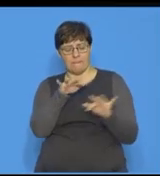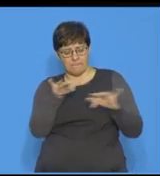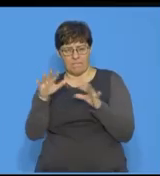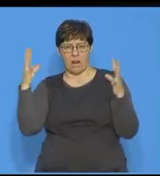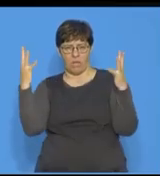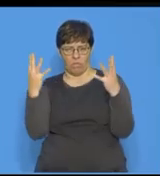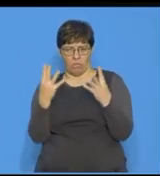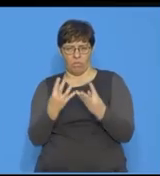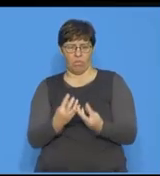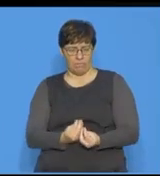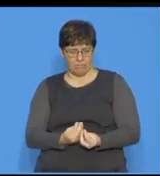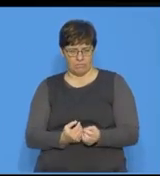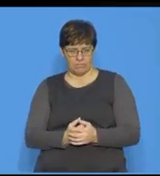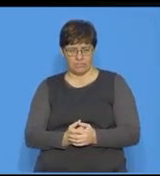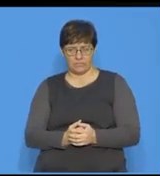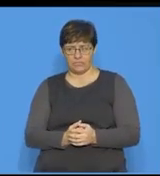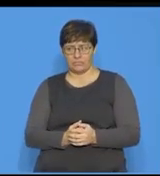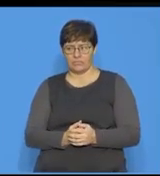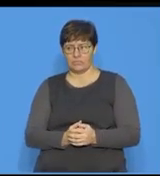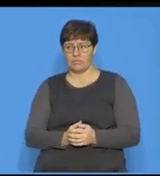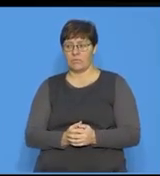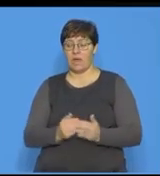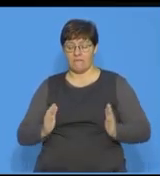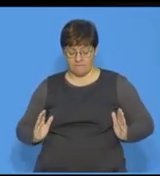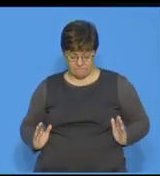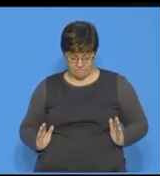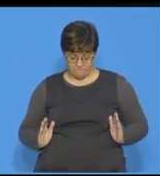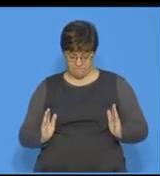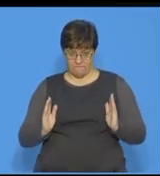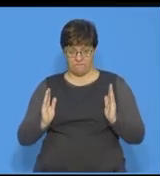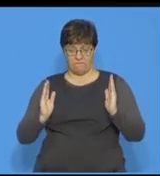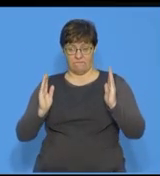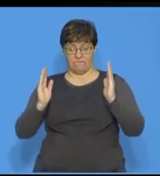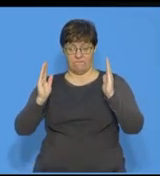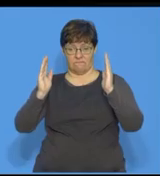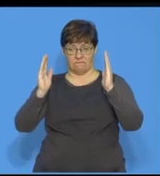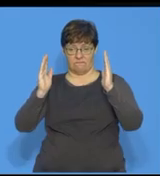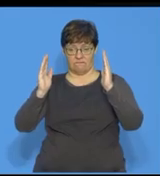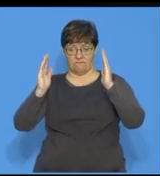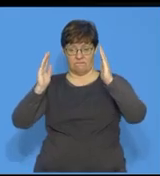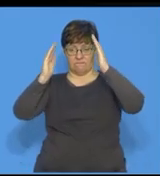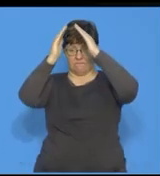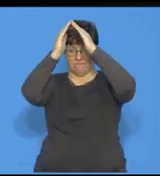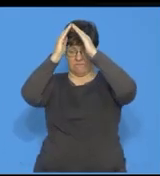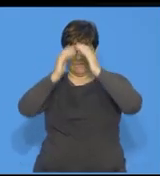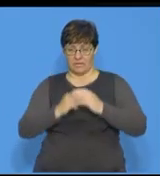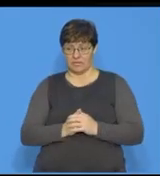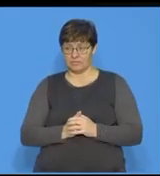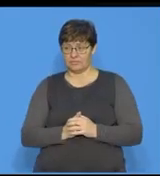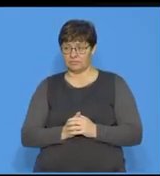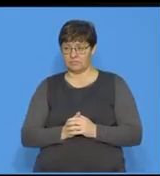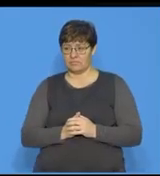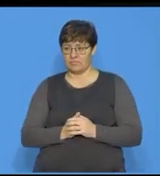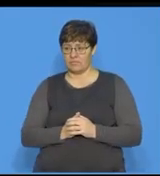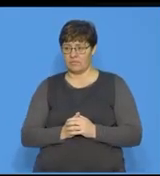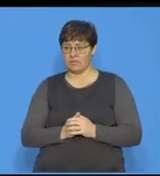decreasing. When we have straight lines going up our population, so that we